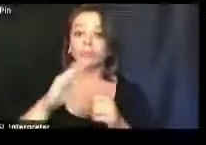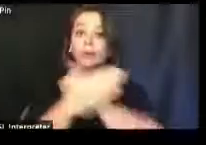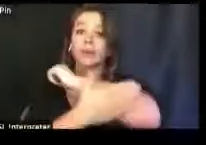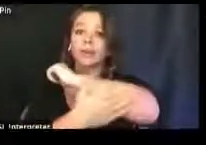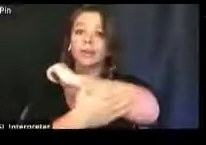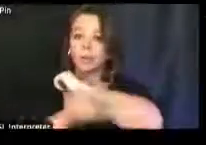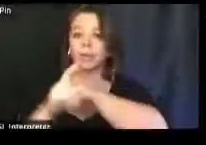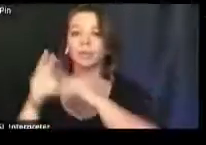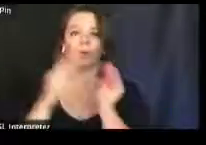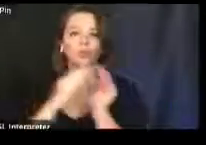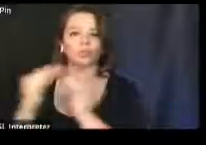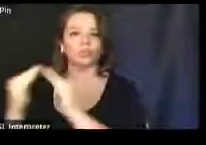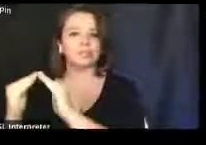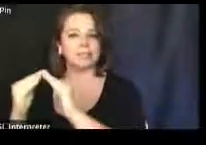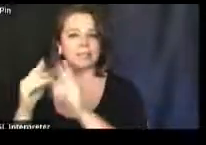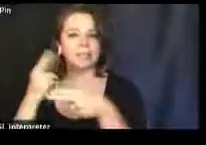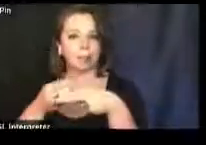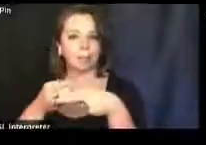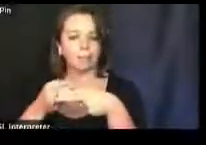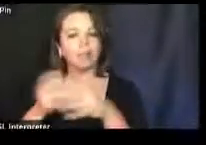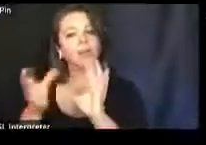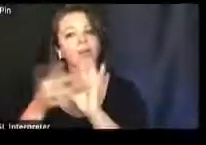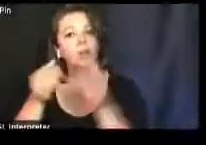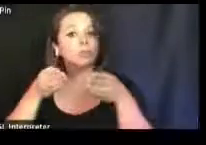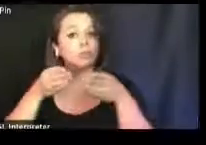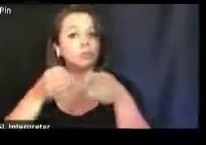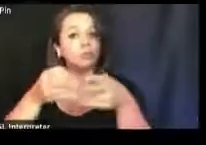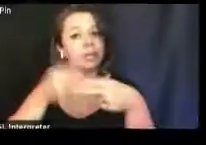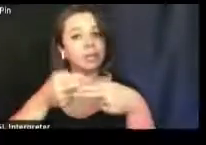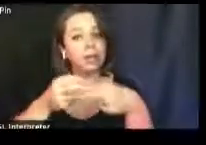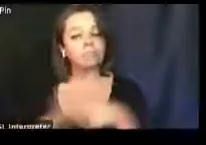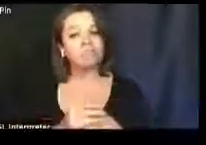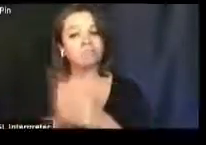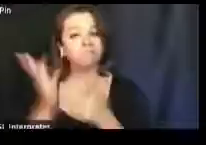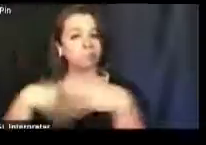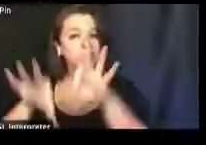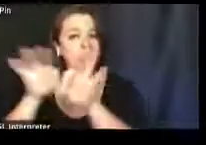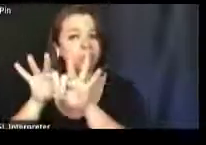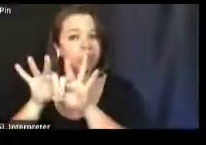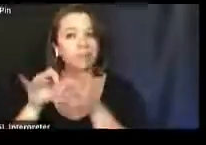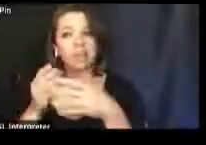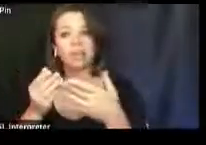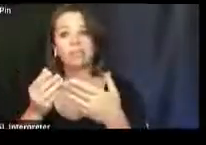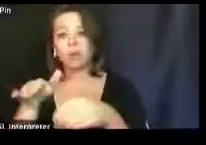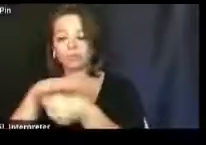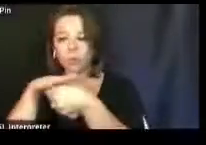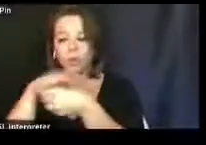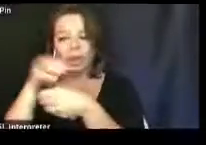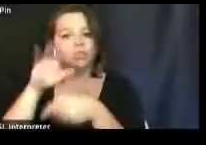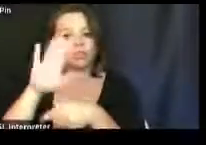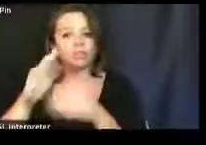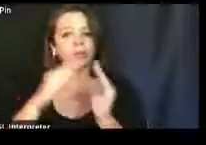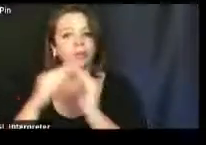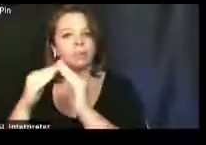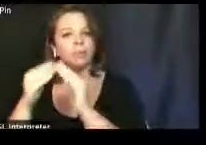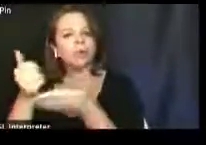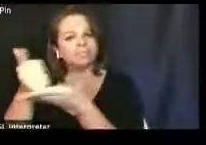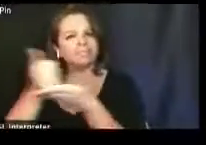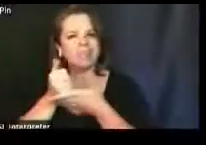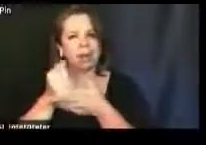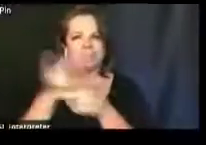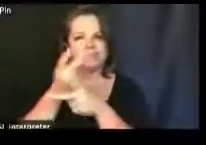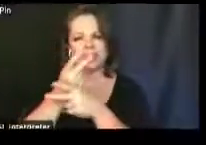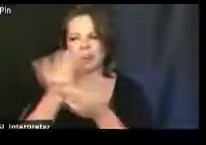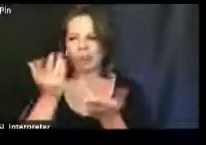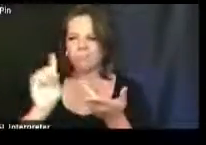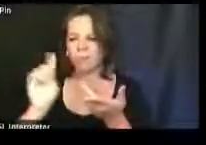city. Mention the street names and significant locations in your neighborhood to help us identify the parameters of